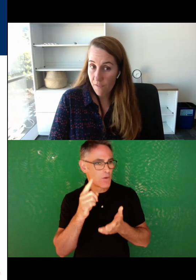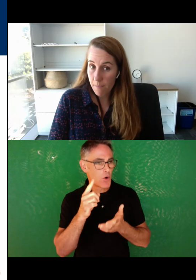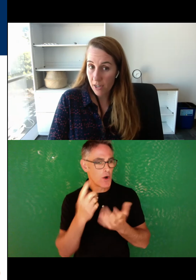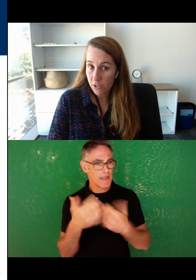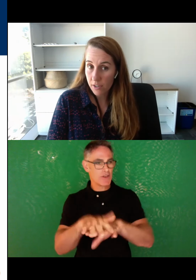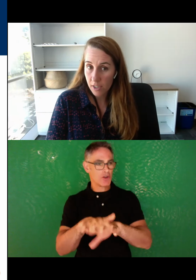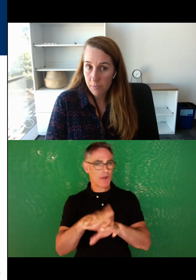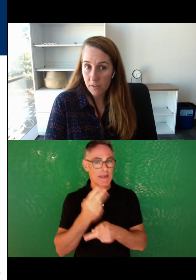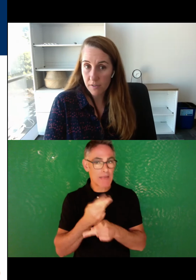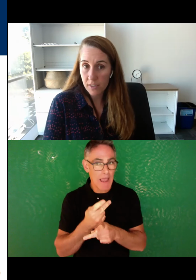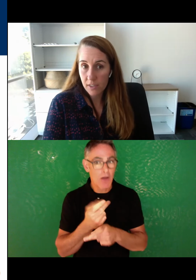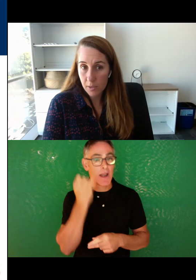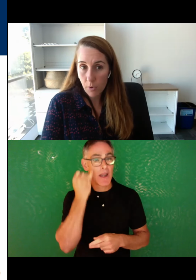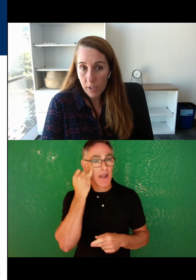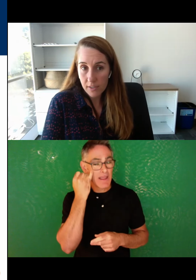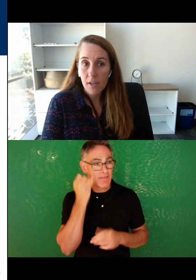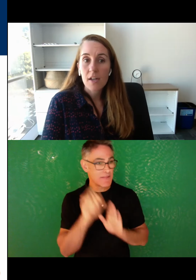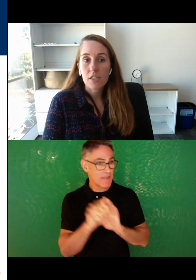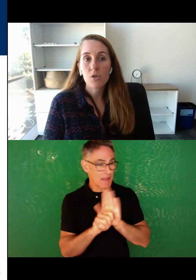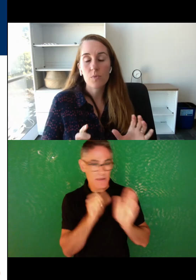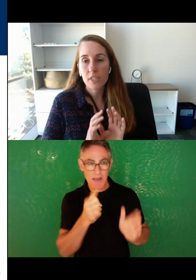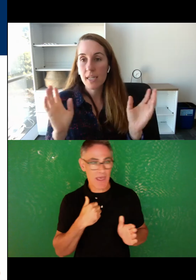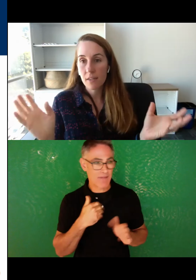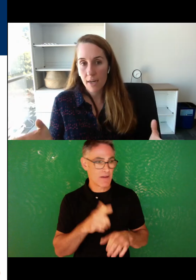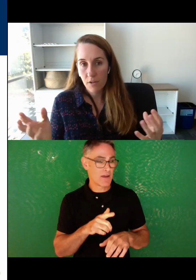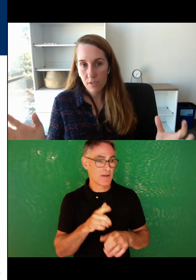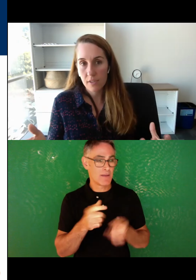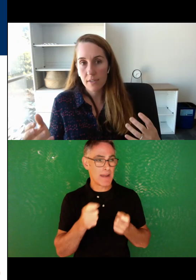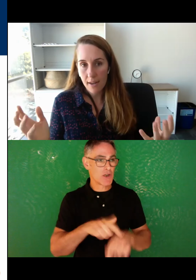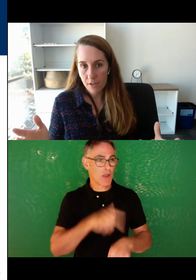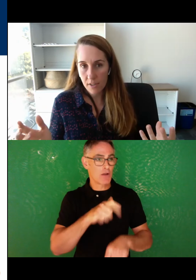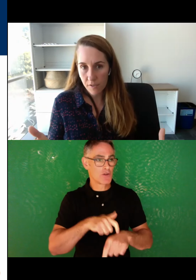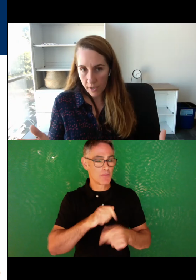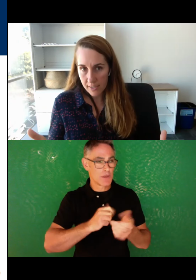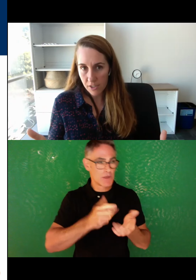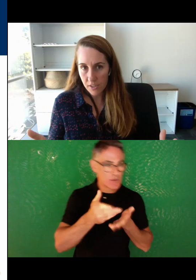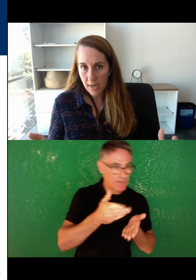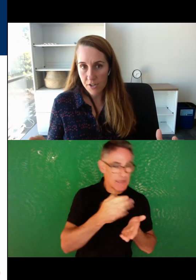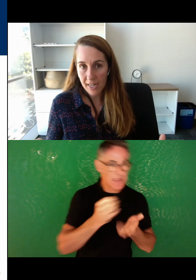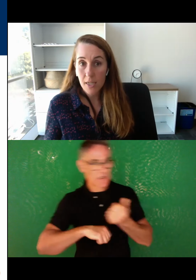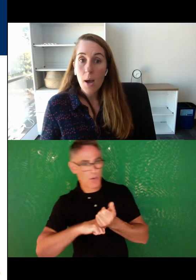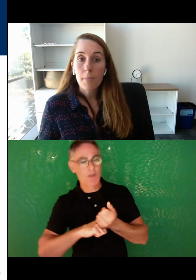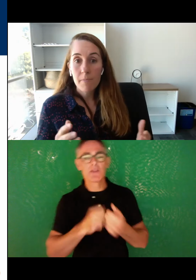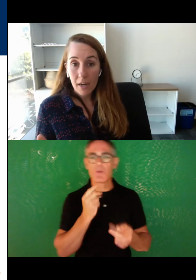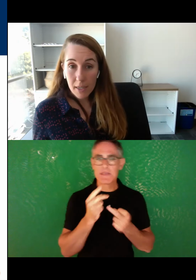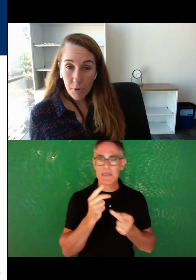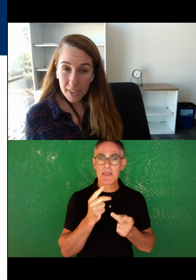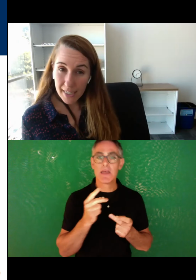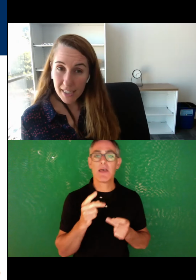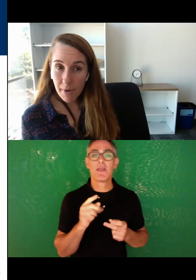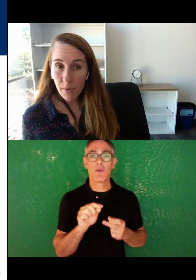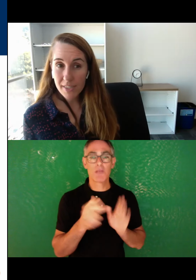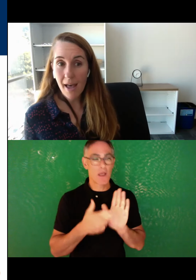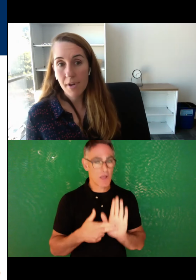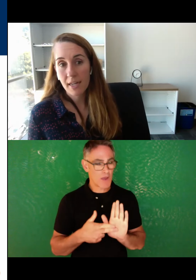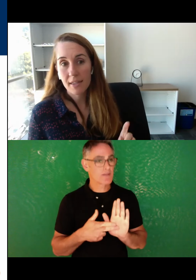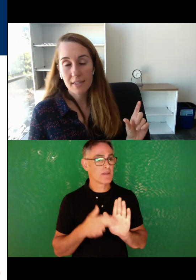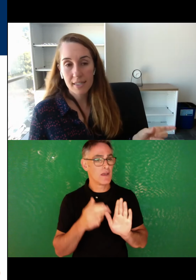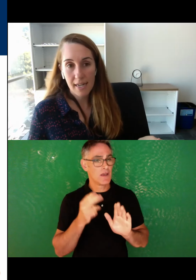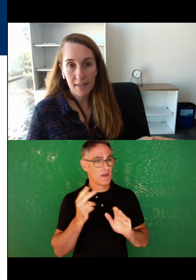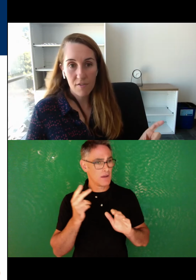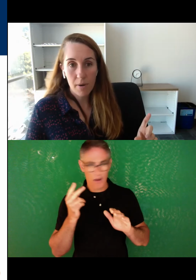not have managed long-term services and supports. So we're seeing kind of those delivery organization contracts primarily predicted by what's